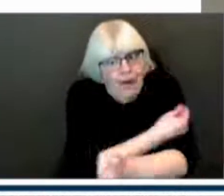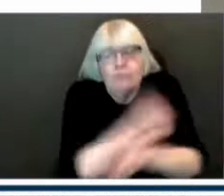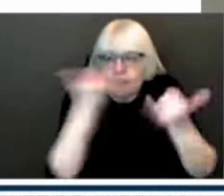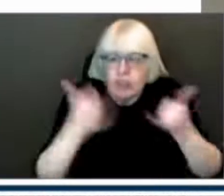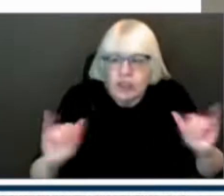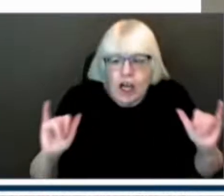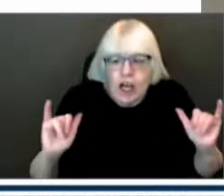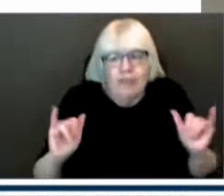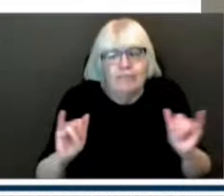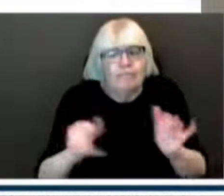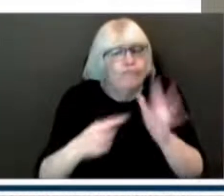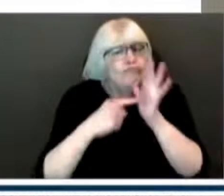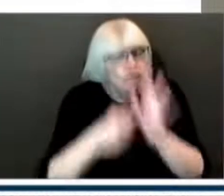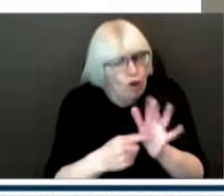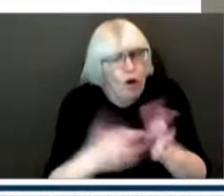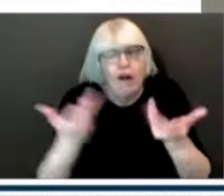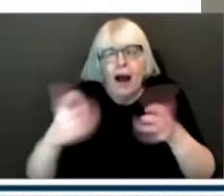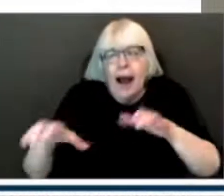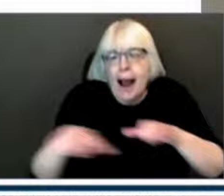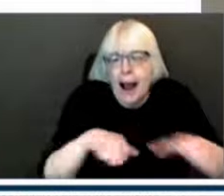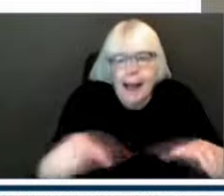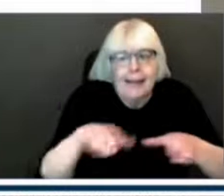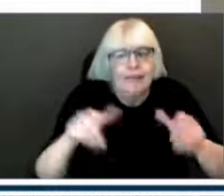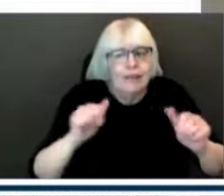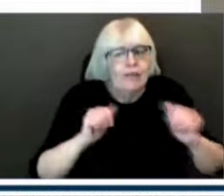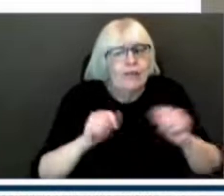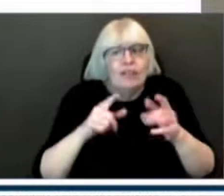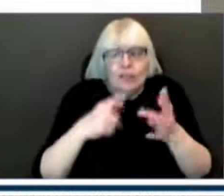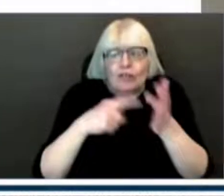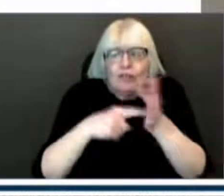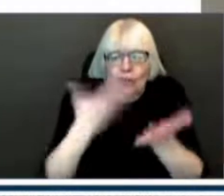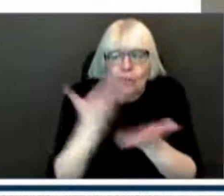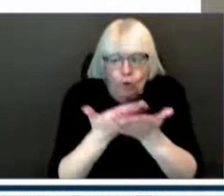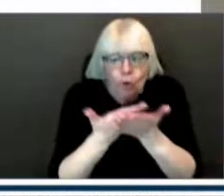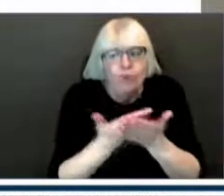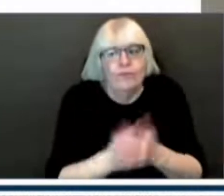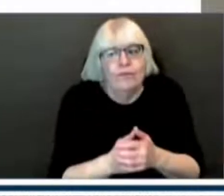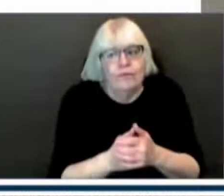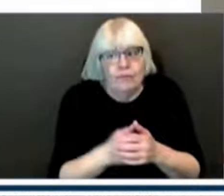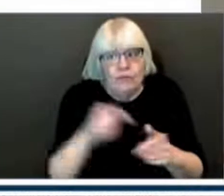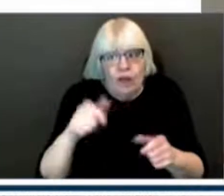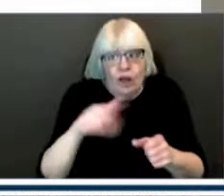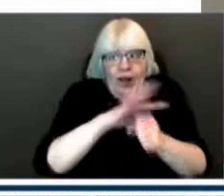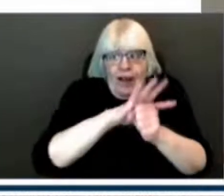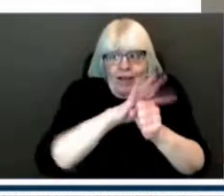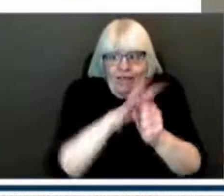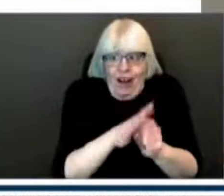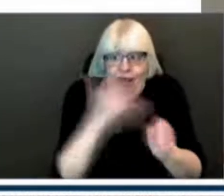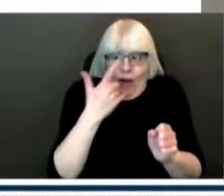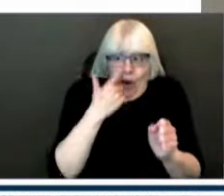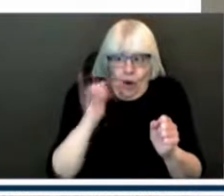evolving epidemiology guide us when we can safely change these two components.